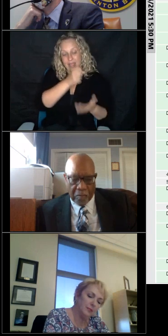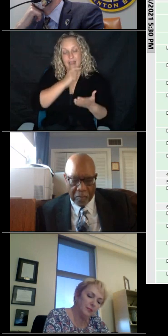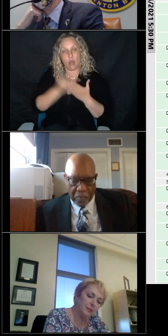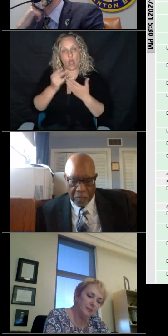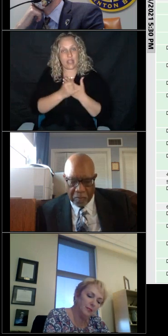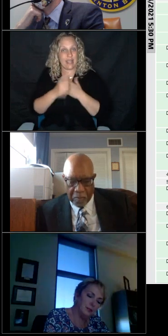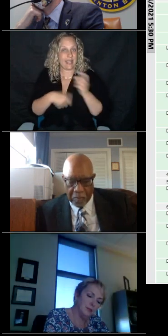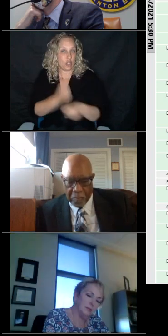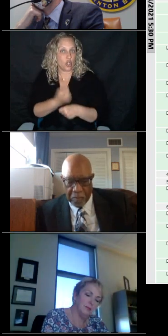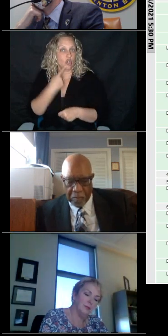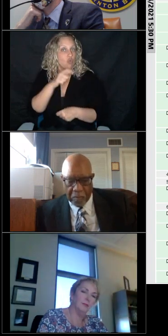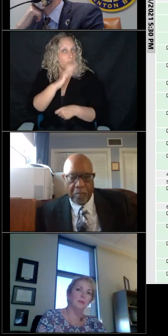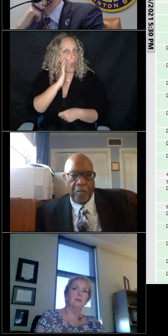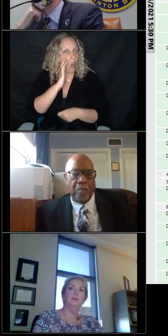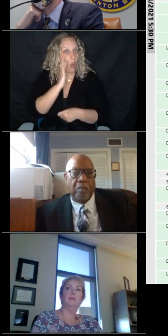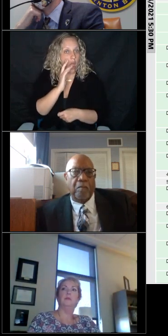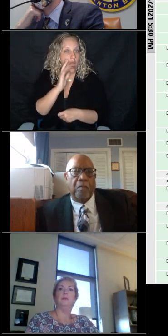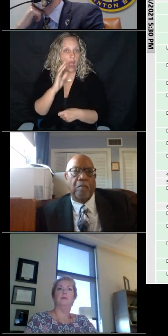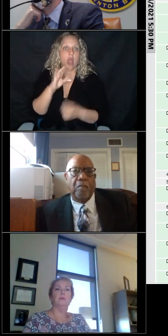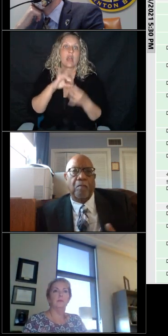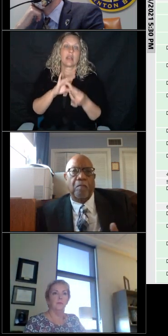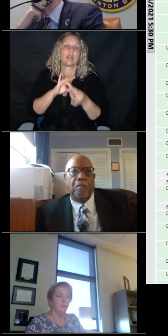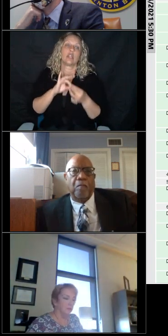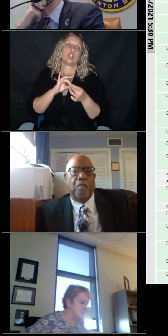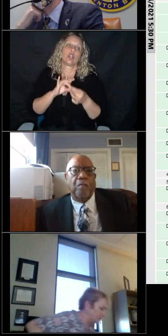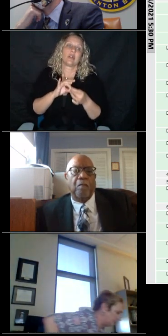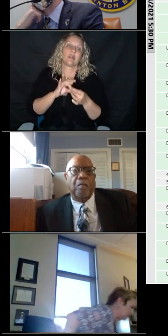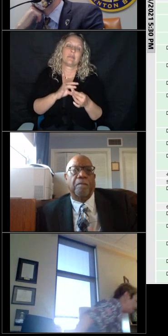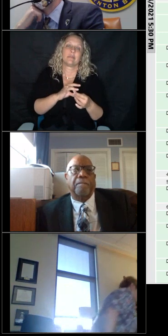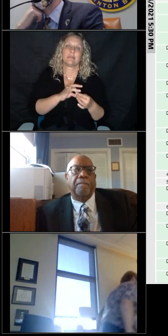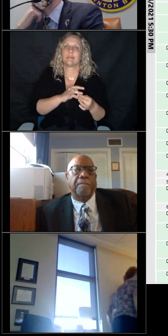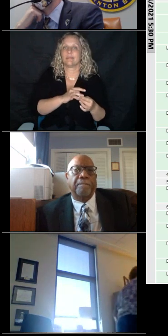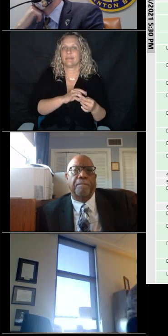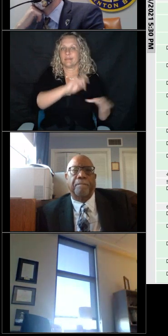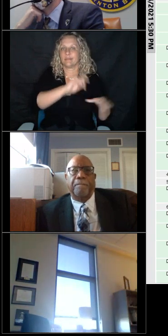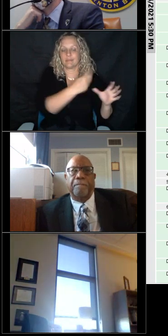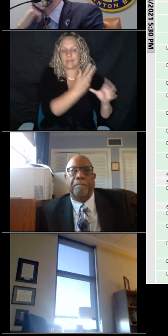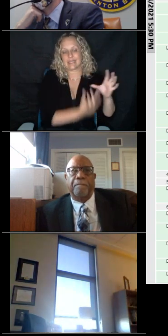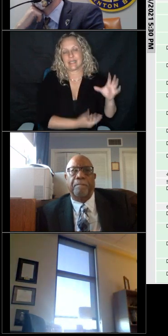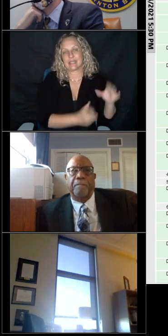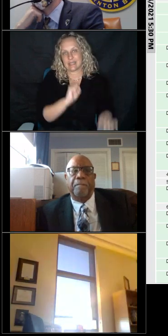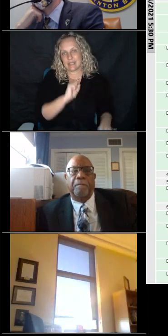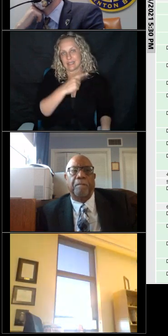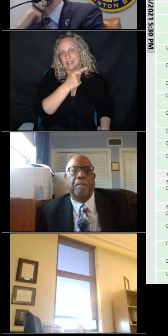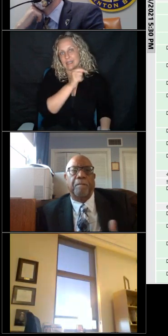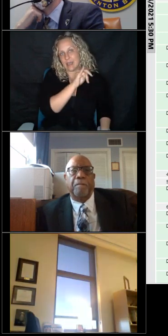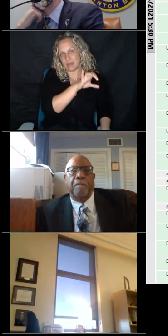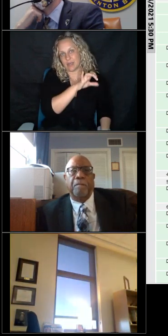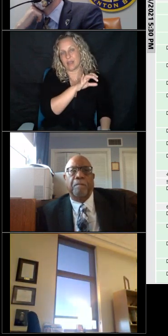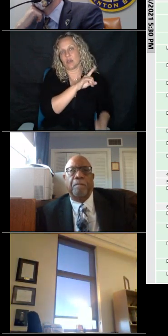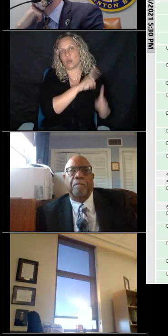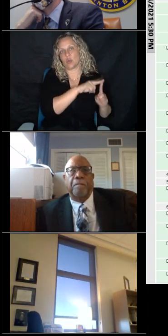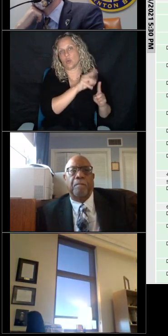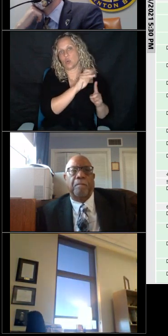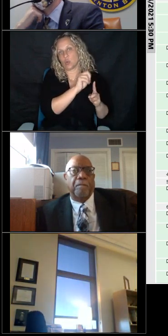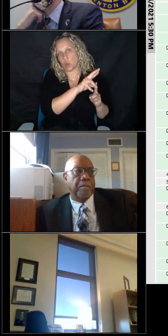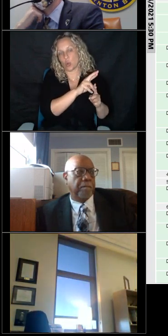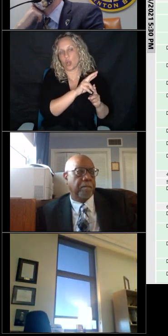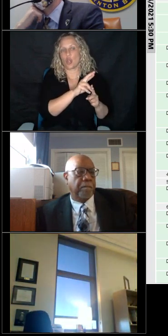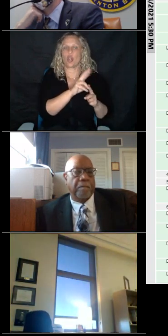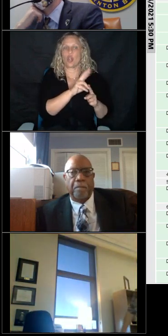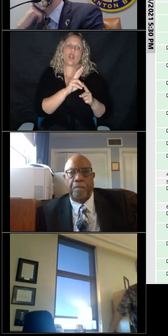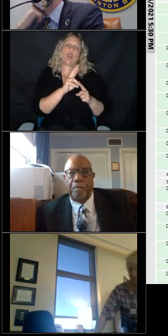you should be aware, in terms of septic to sewer, there's grant money. In terms of resiliency, there's grant money. So we should